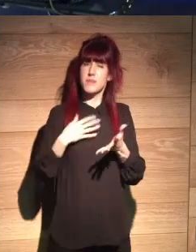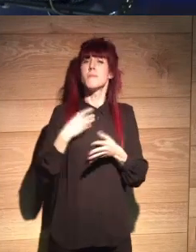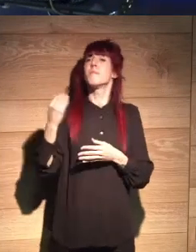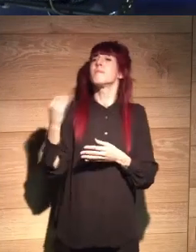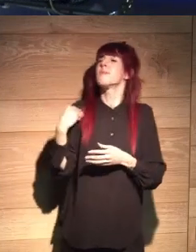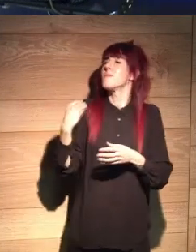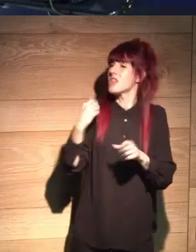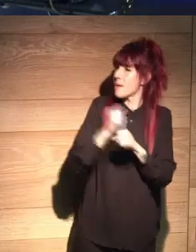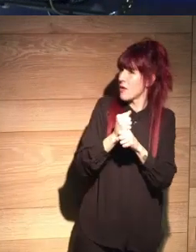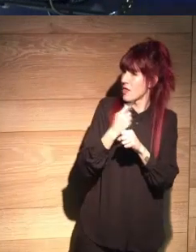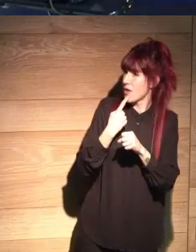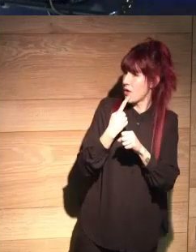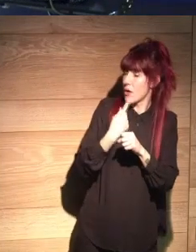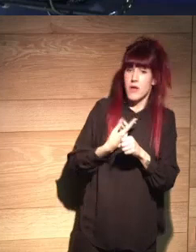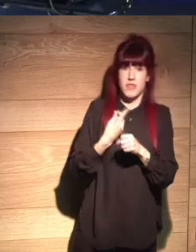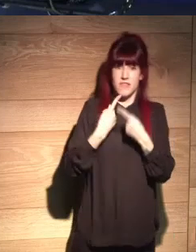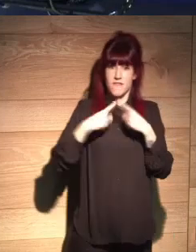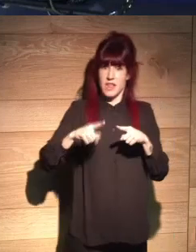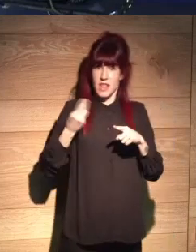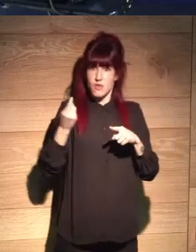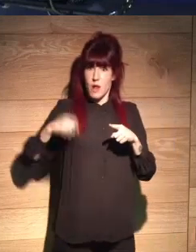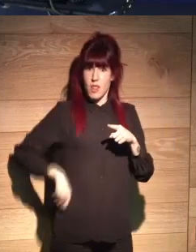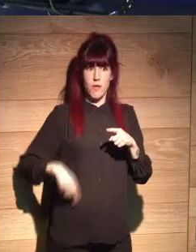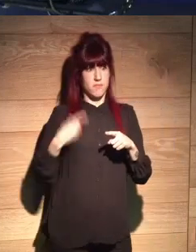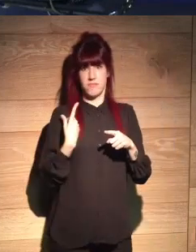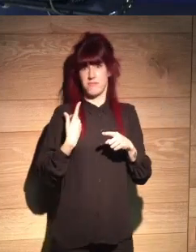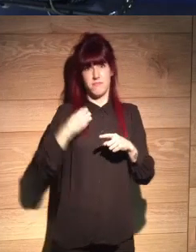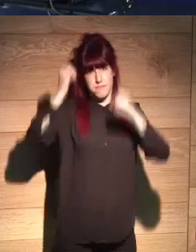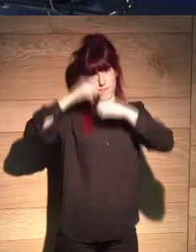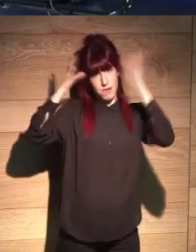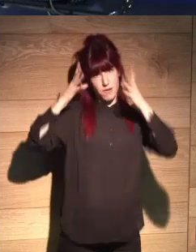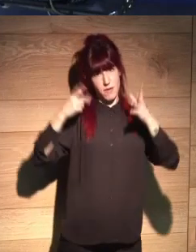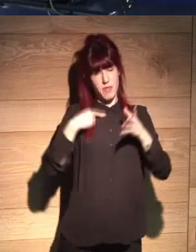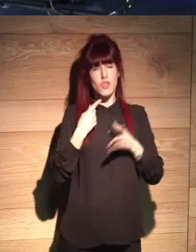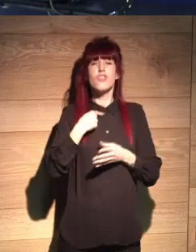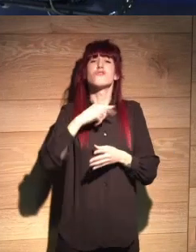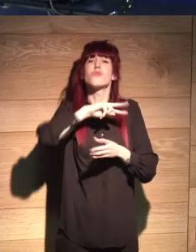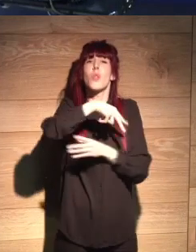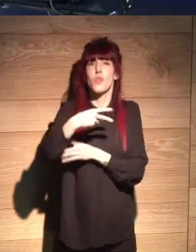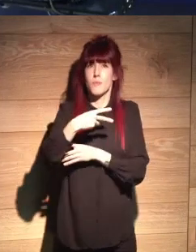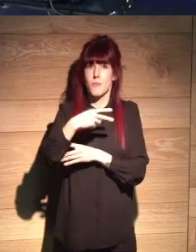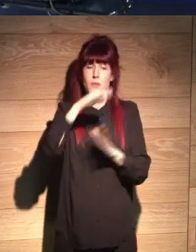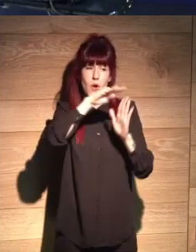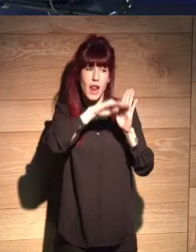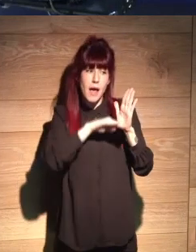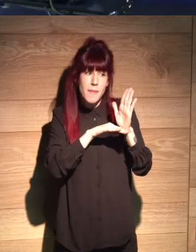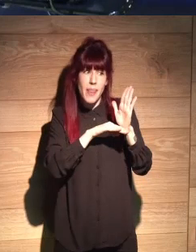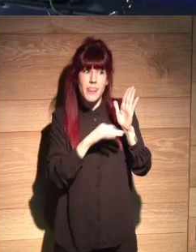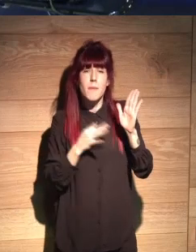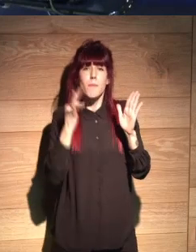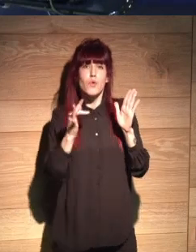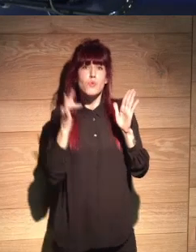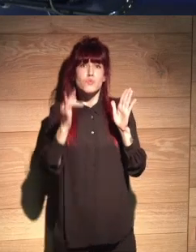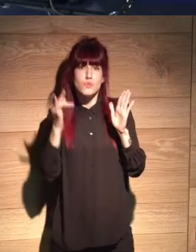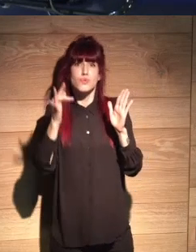hard are going to earn, but the same job, different salary. That's incredible. I have a solution, because a bonus program